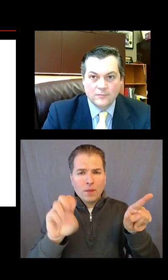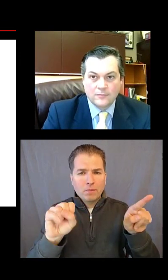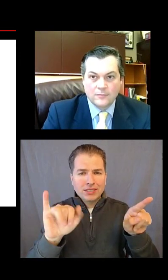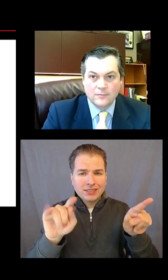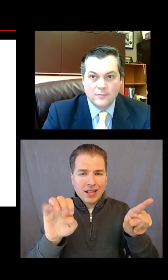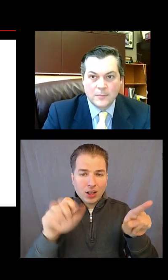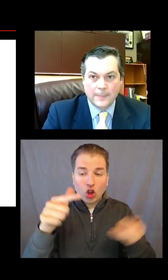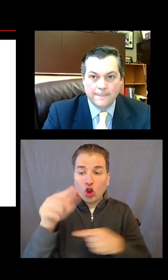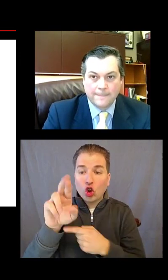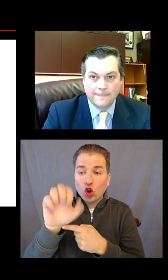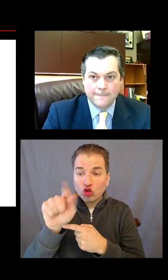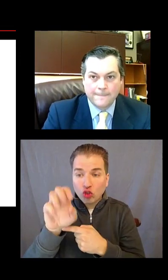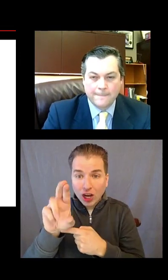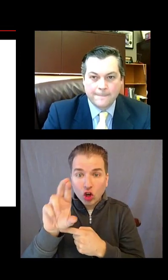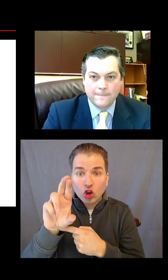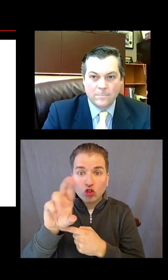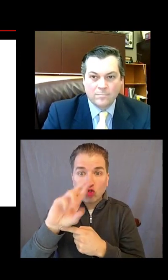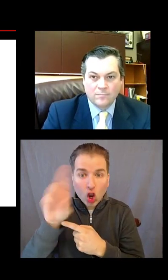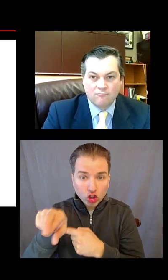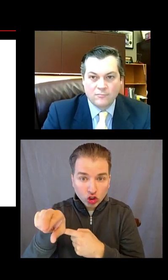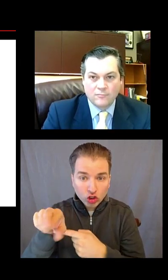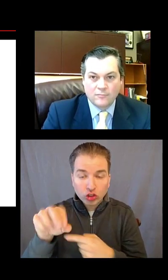mentor, visit our website at